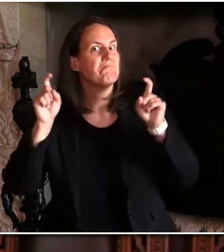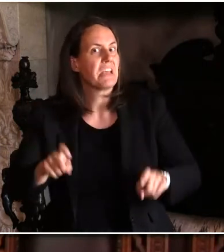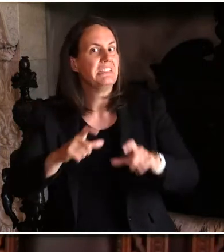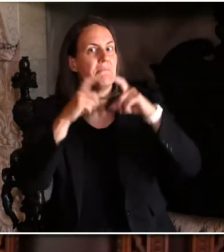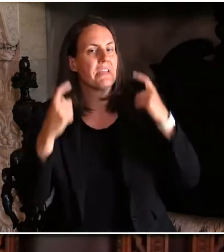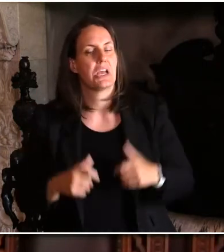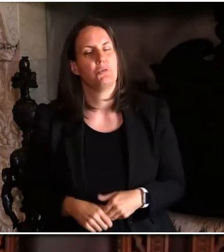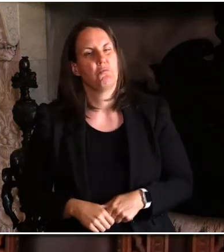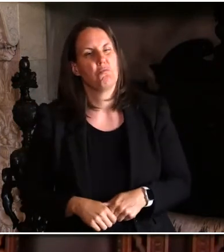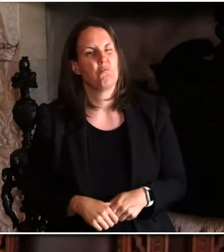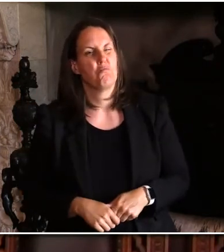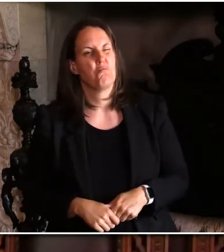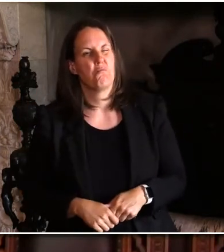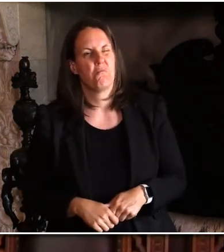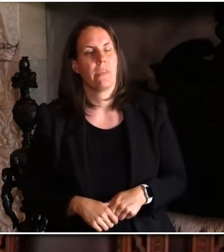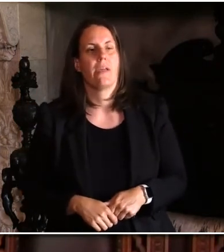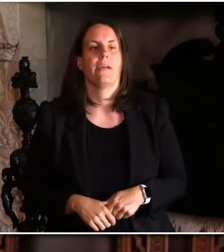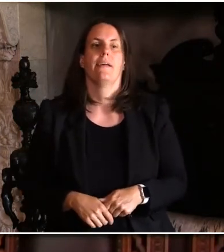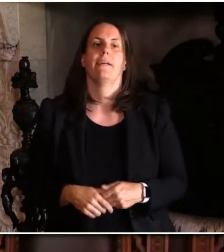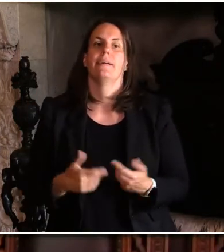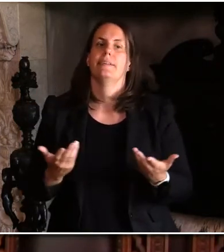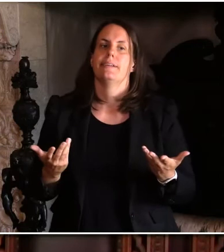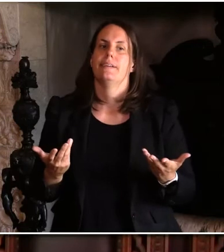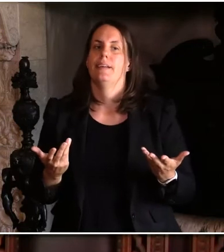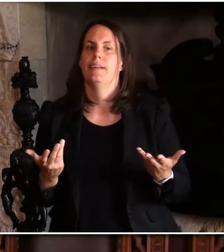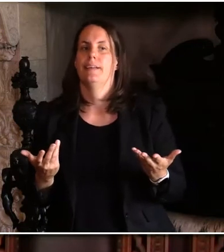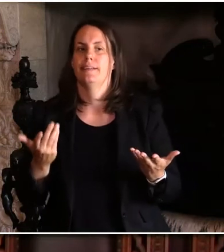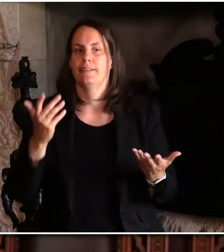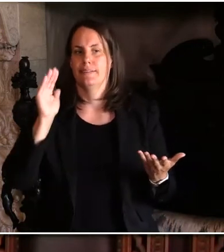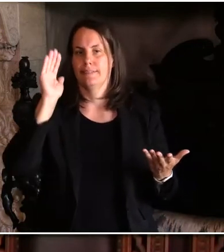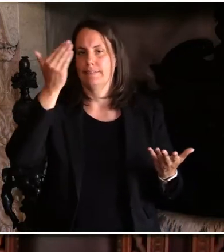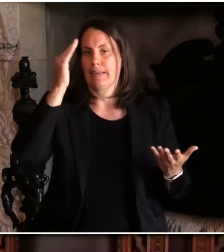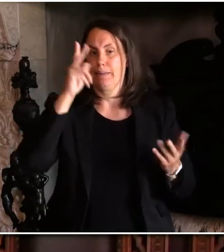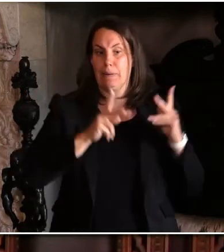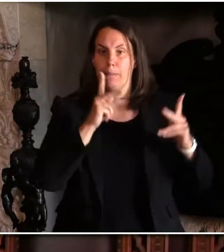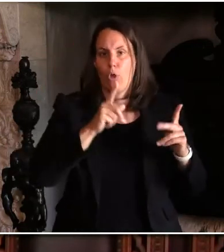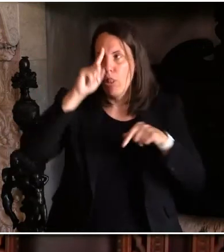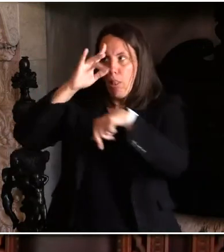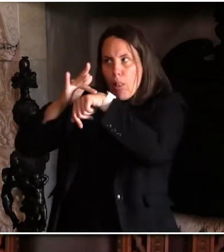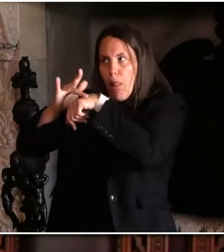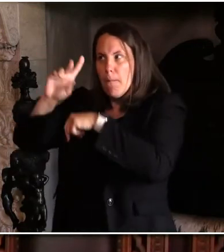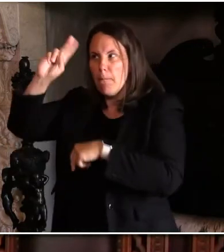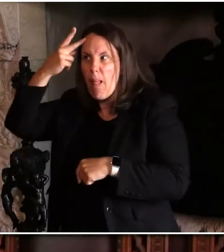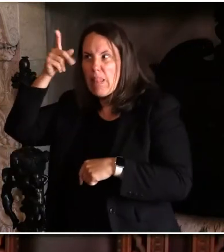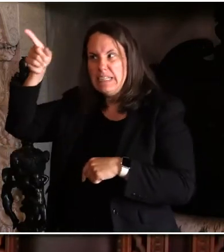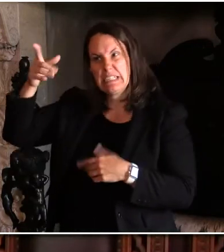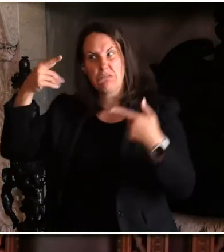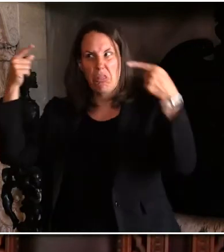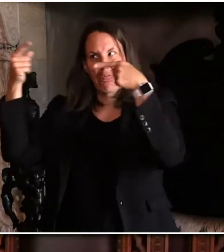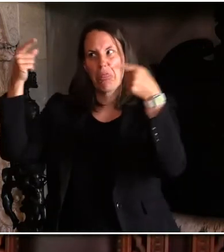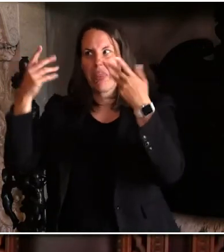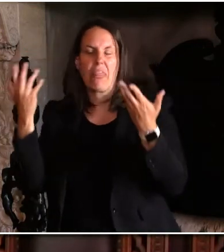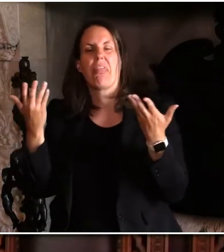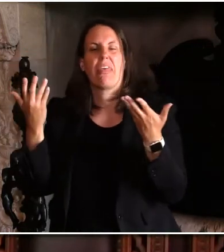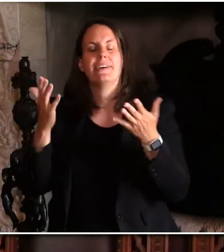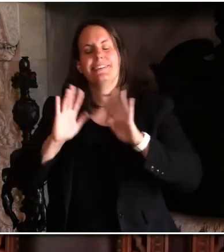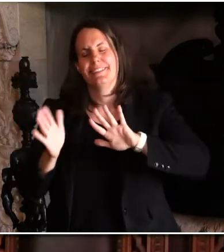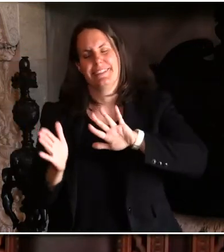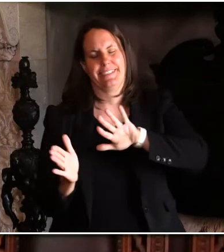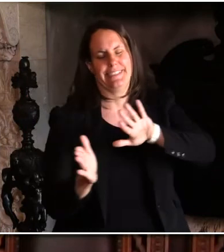issue, and it is a science issue. It is issues that if we wear it, we're going to keep ourselves safer. But I don't